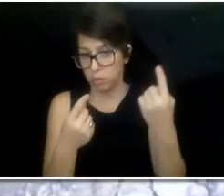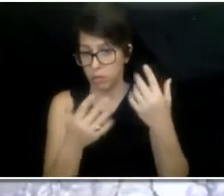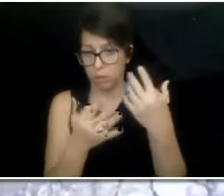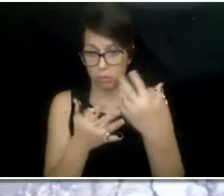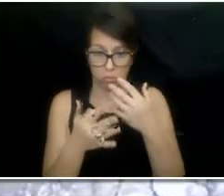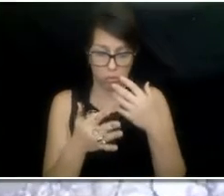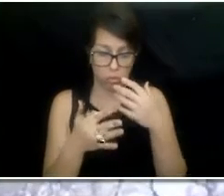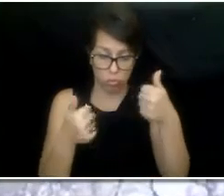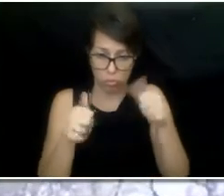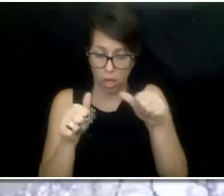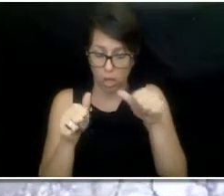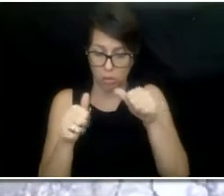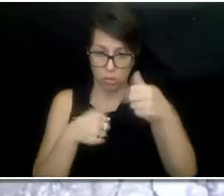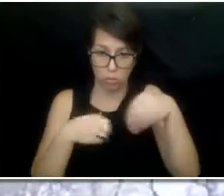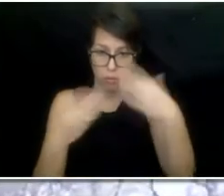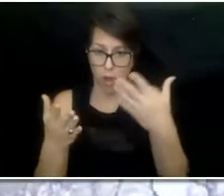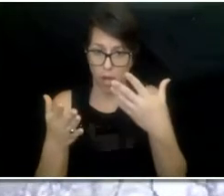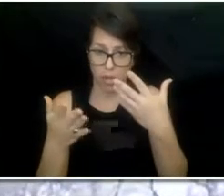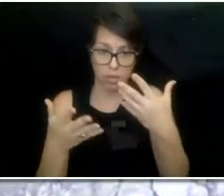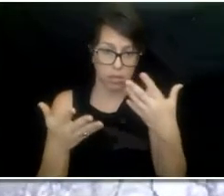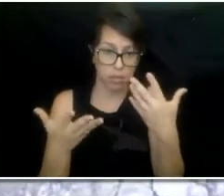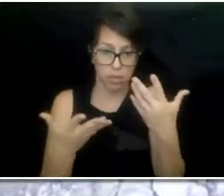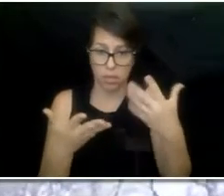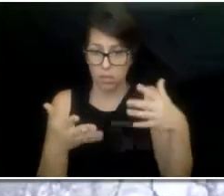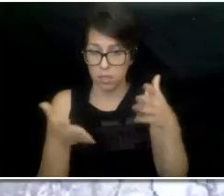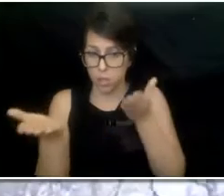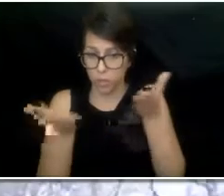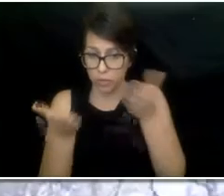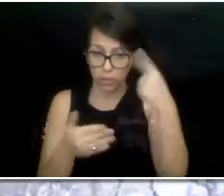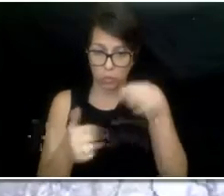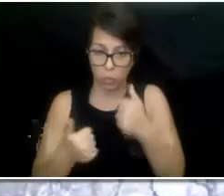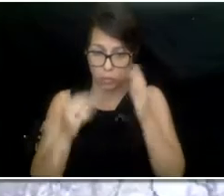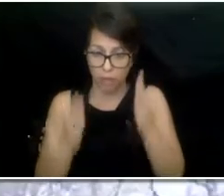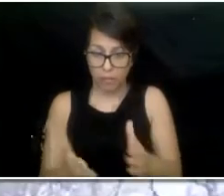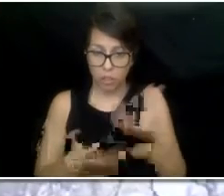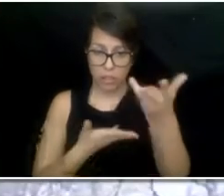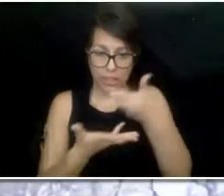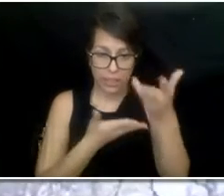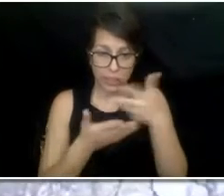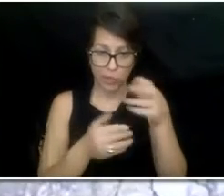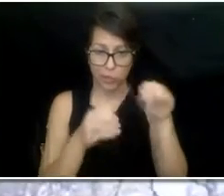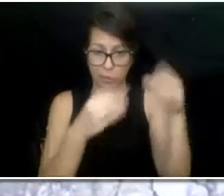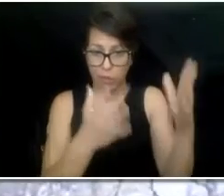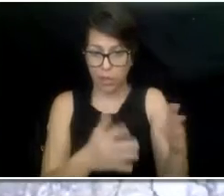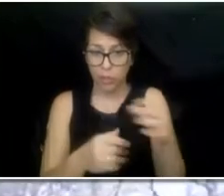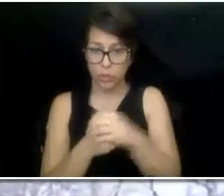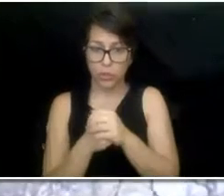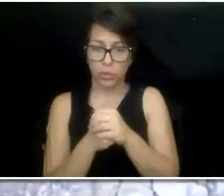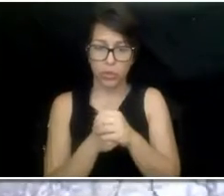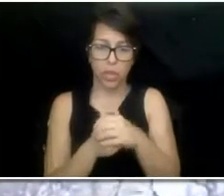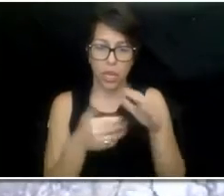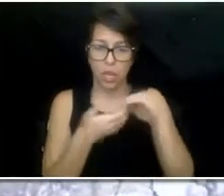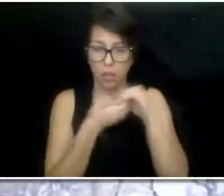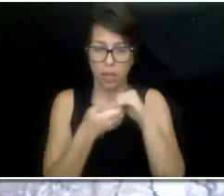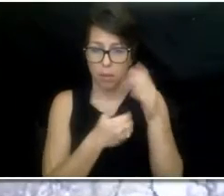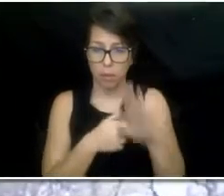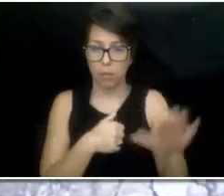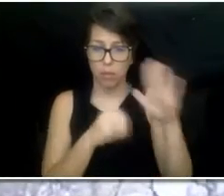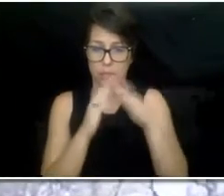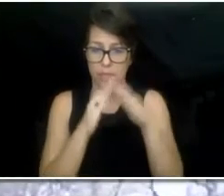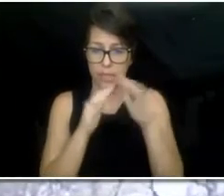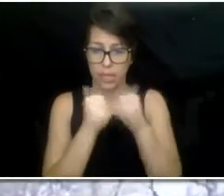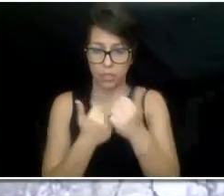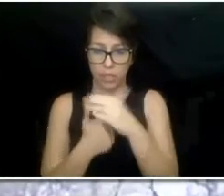are operated by nbv temporary temporarily close their walk-in locations on March 18th